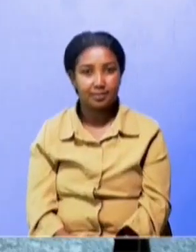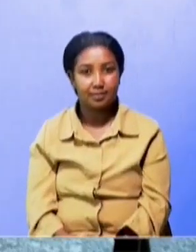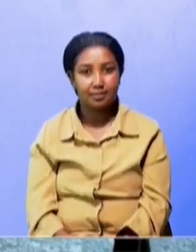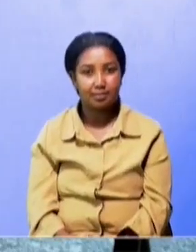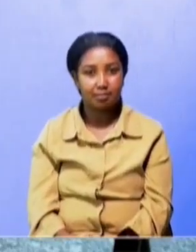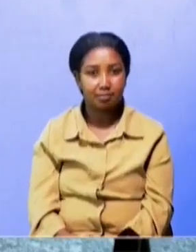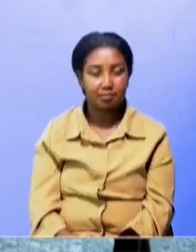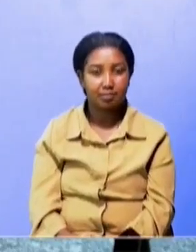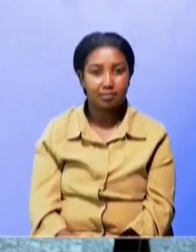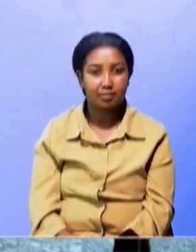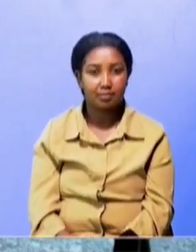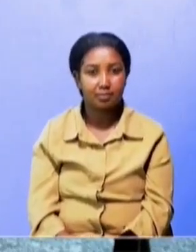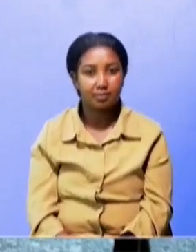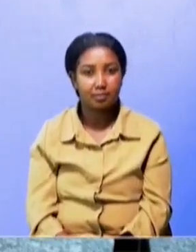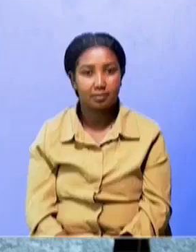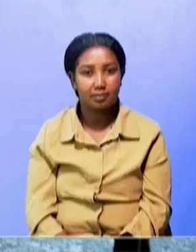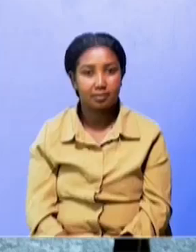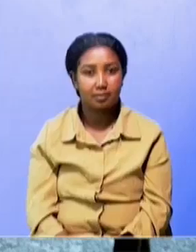Why that?